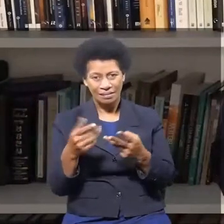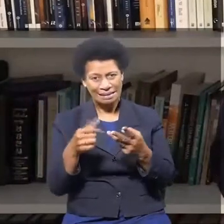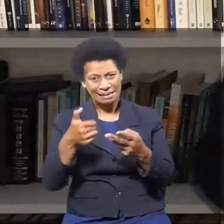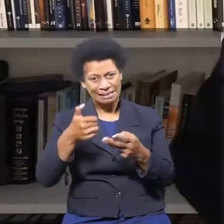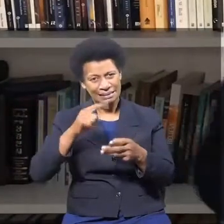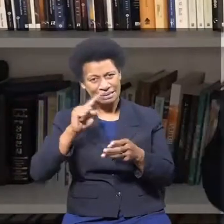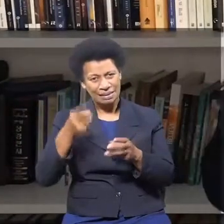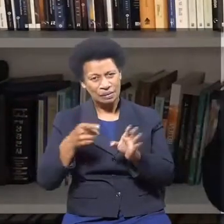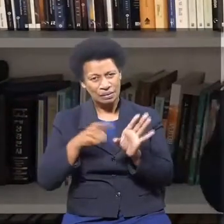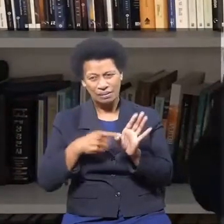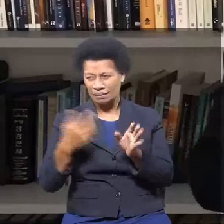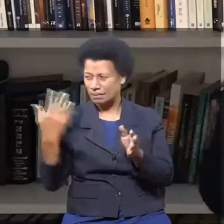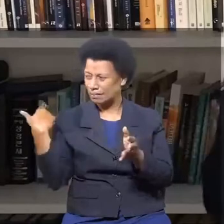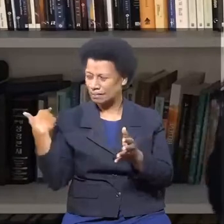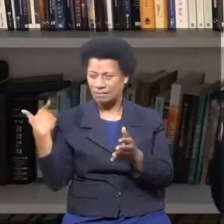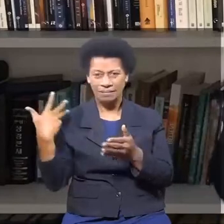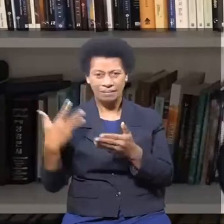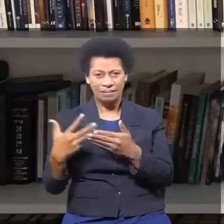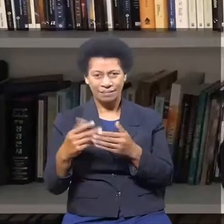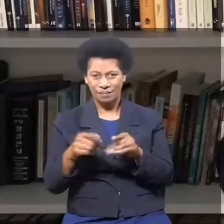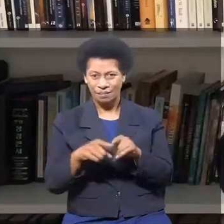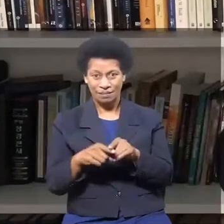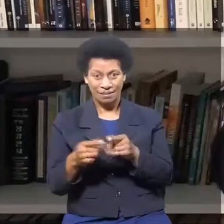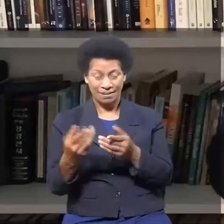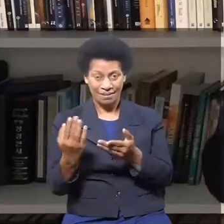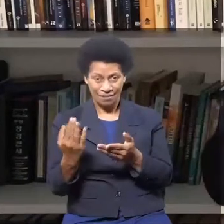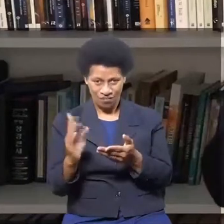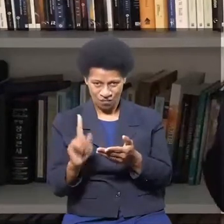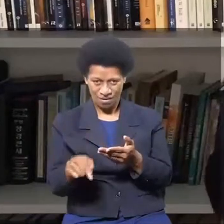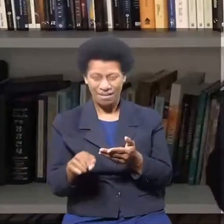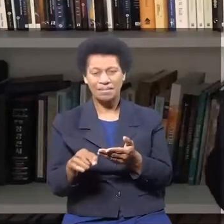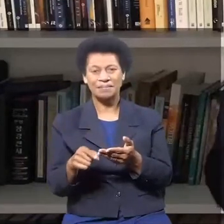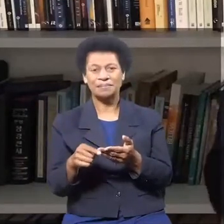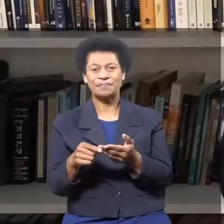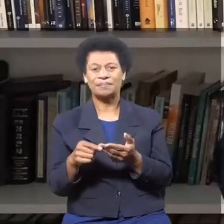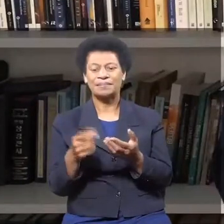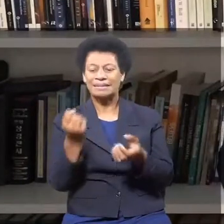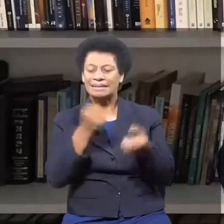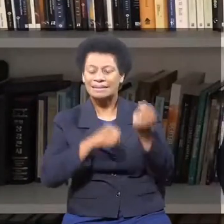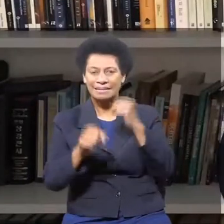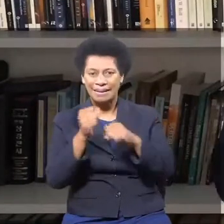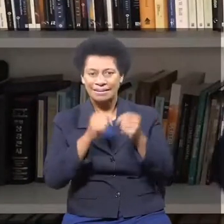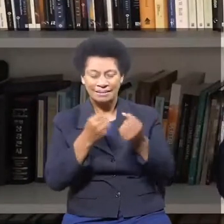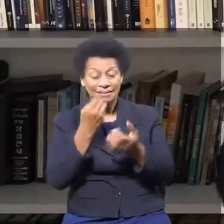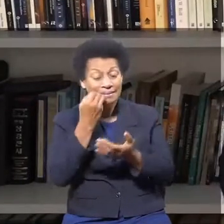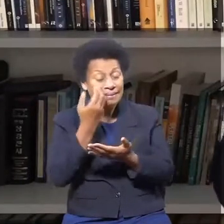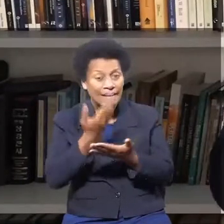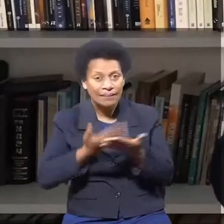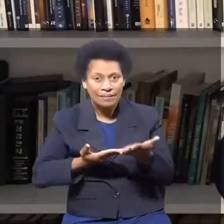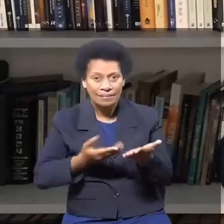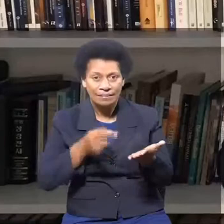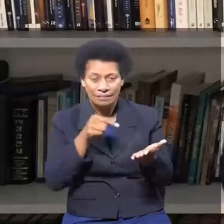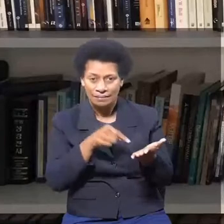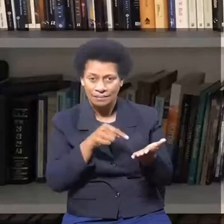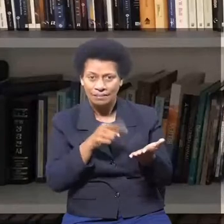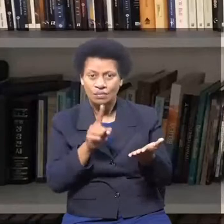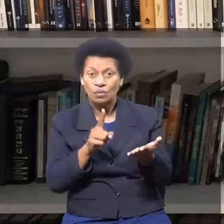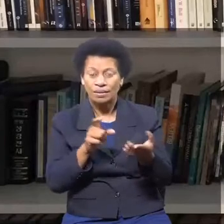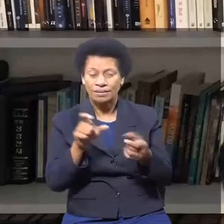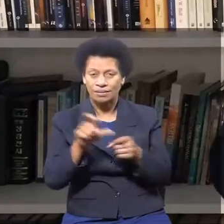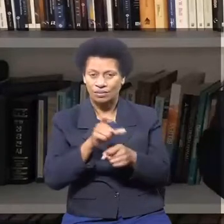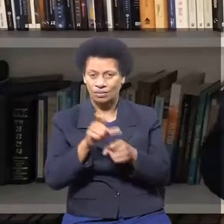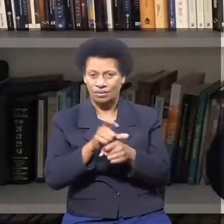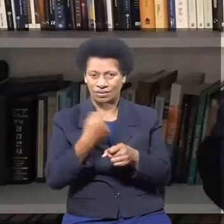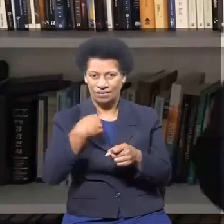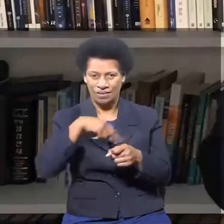years. So this is additional confirmation, scientific evidence for a recent